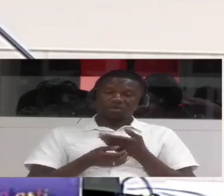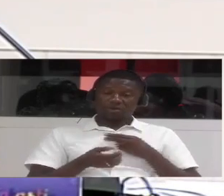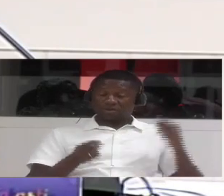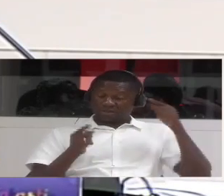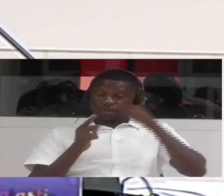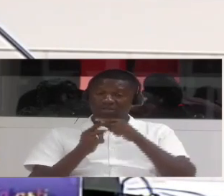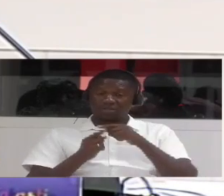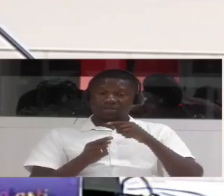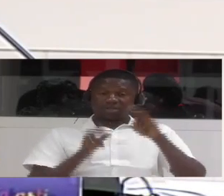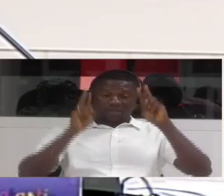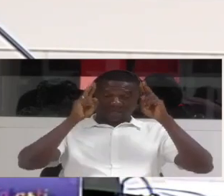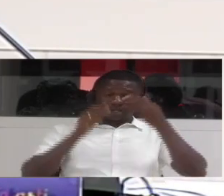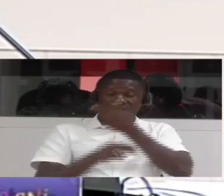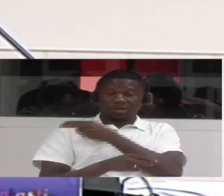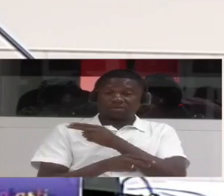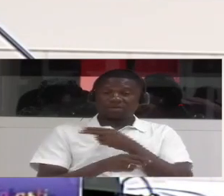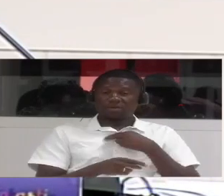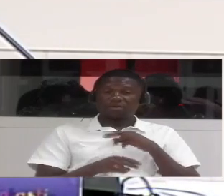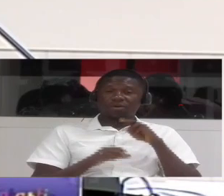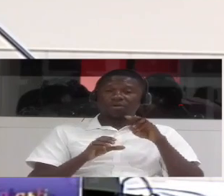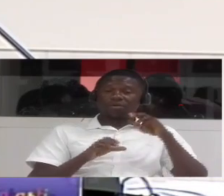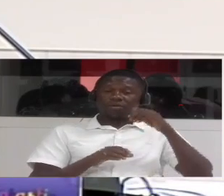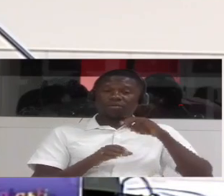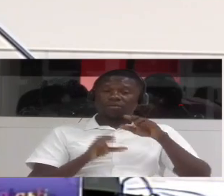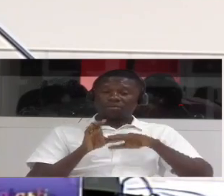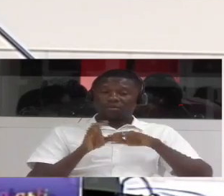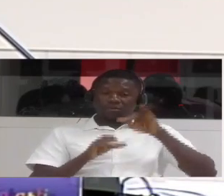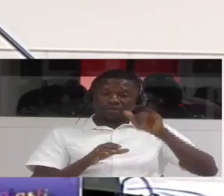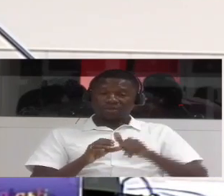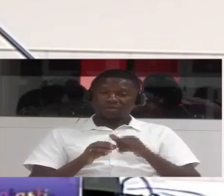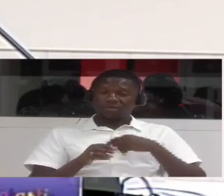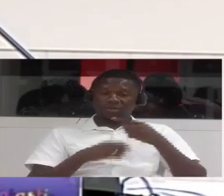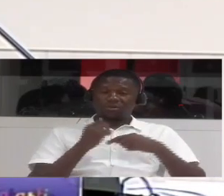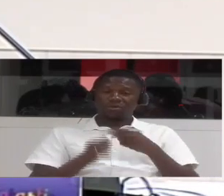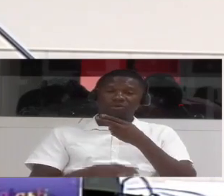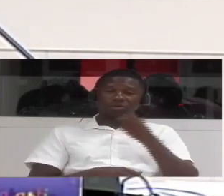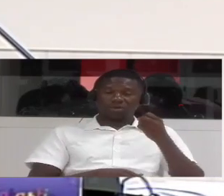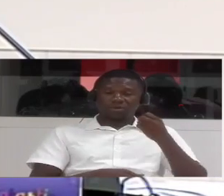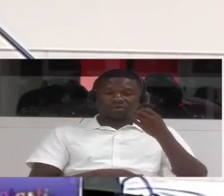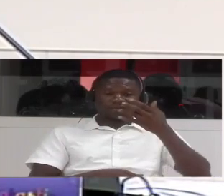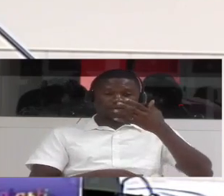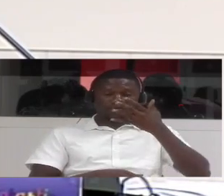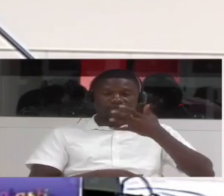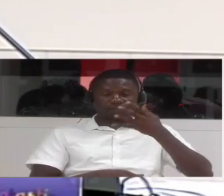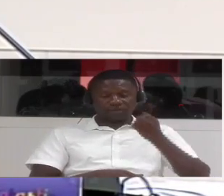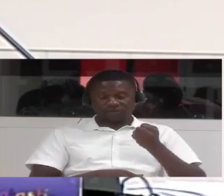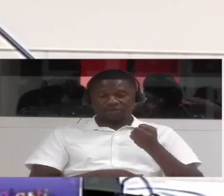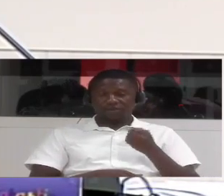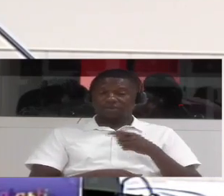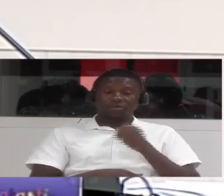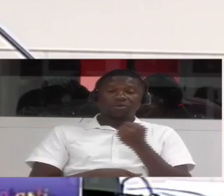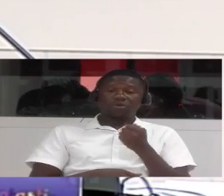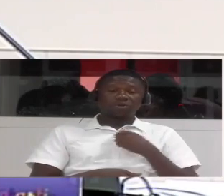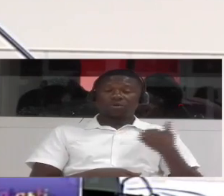Until JAMMEH left, I think our membership was just around 250, because you had a lot of people who wouldn't want to come and